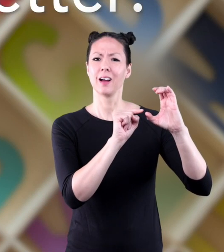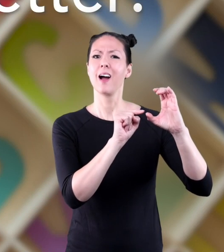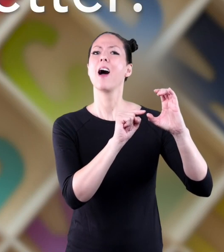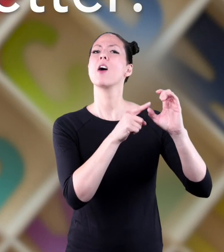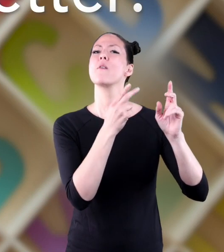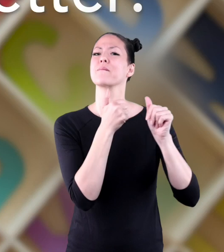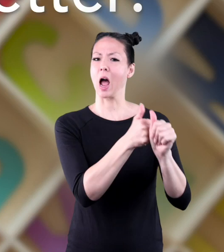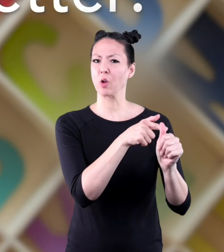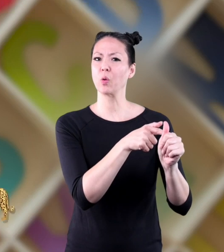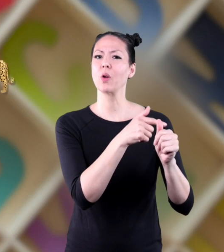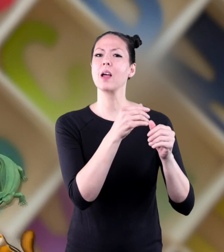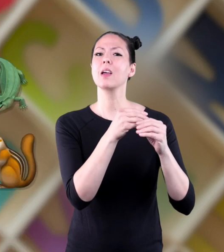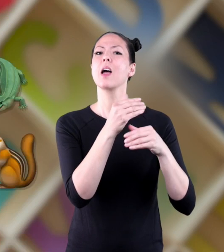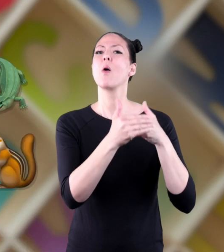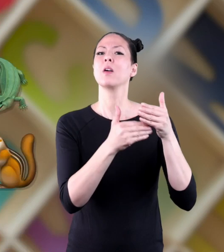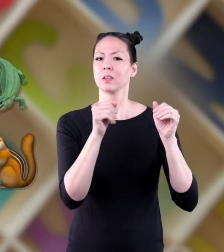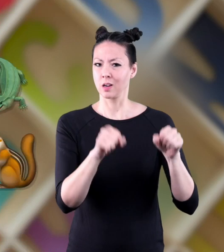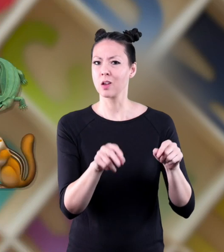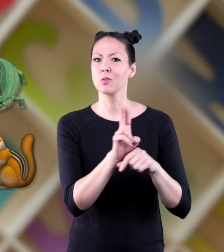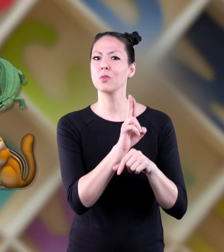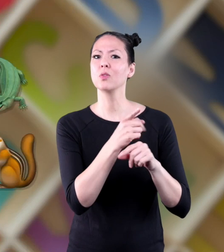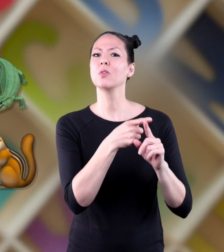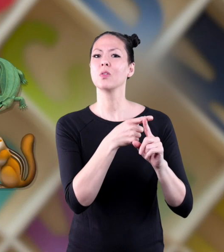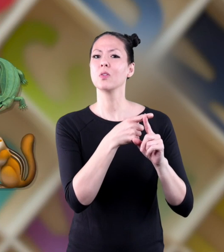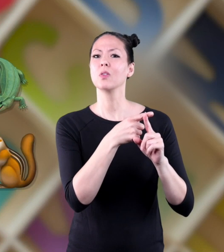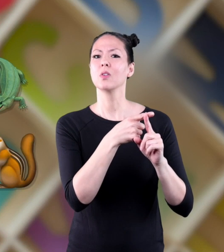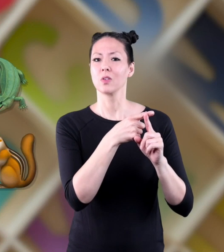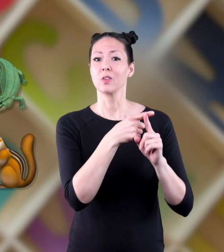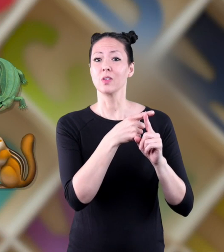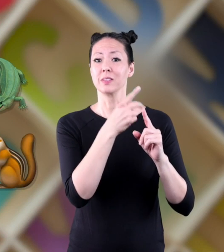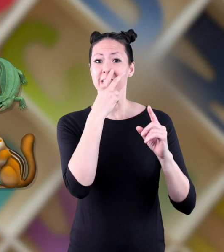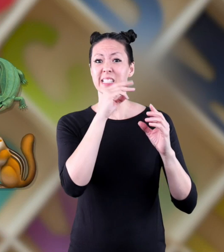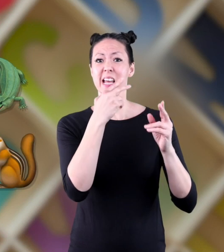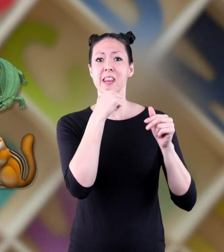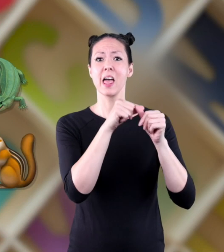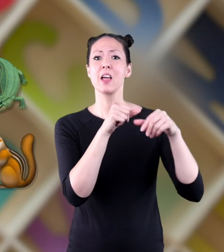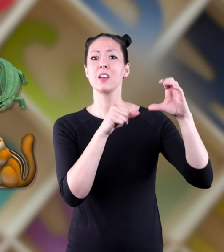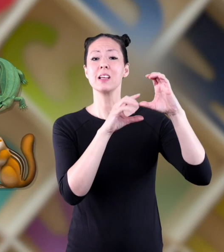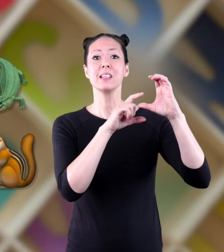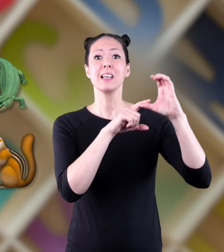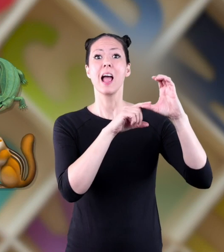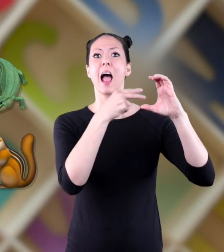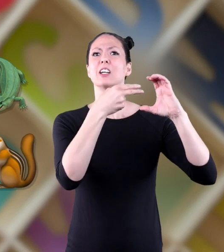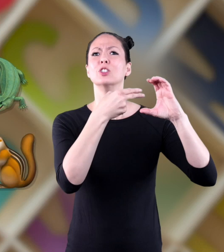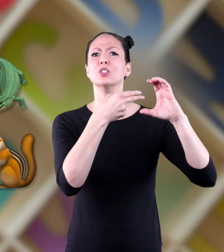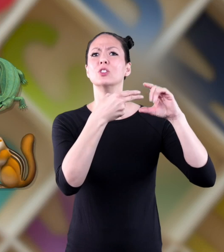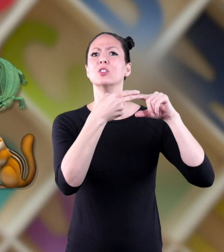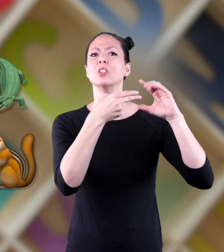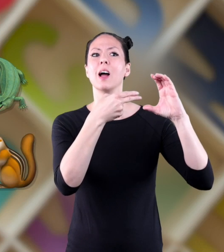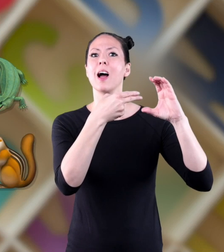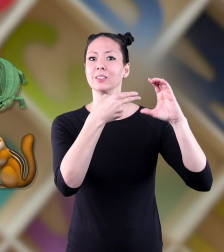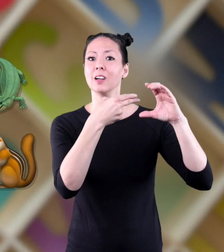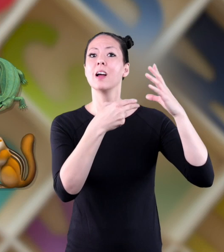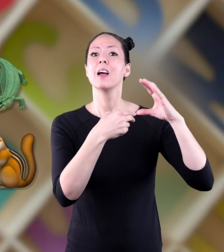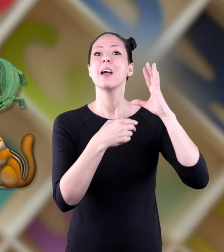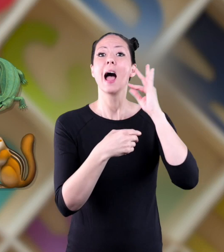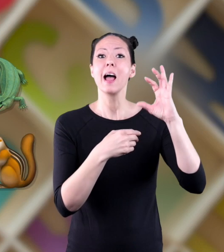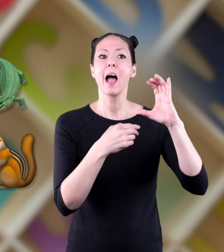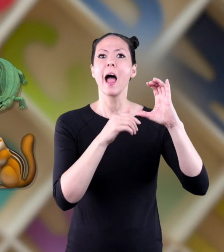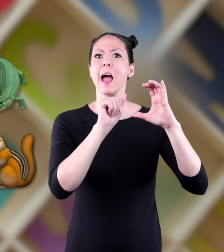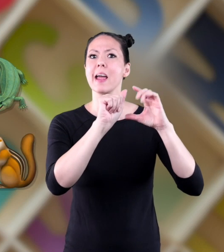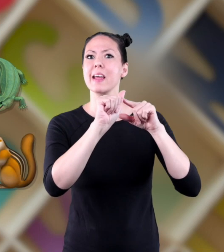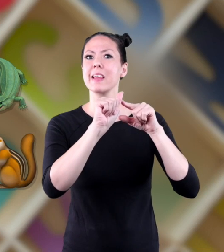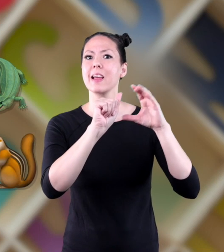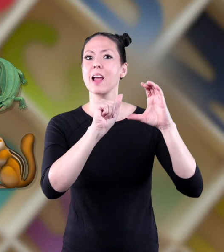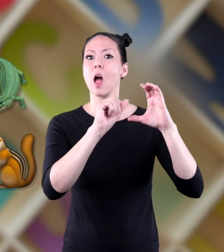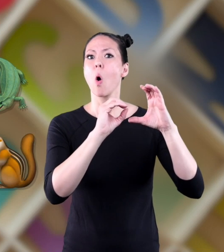alphabetize the list. In our list above, our second letters are H in cheetah, A in cat,